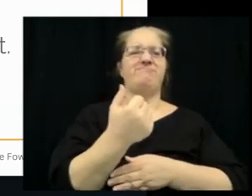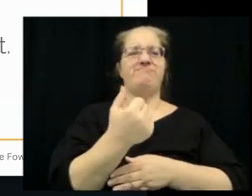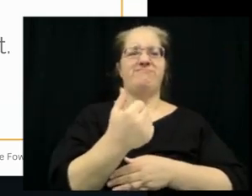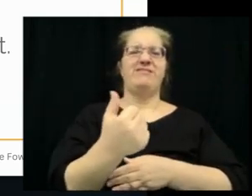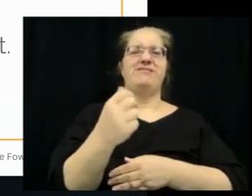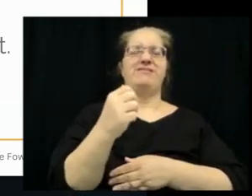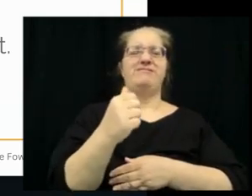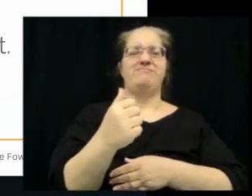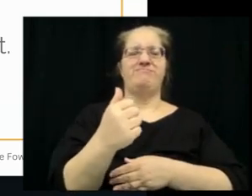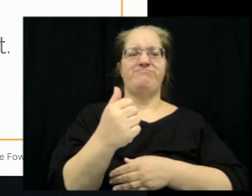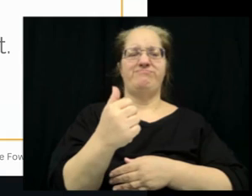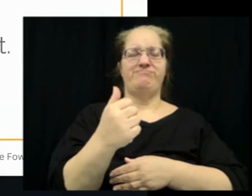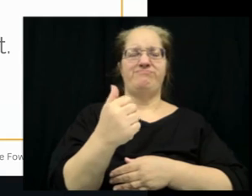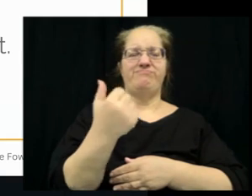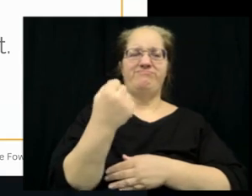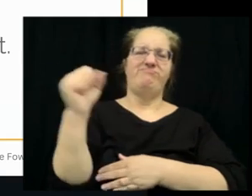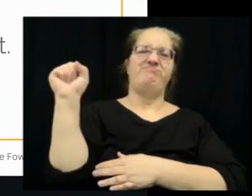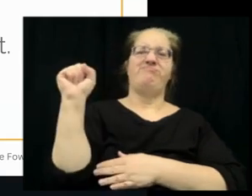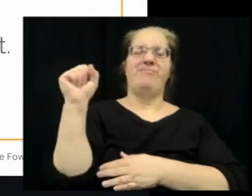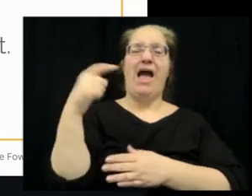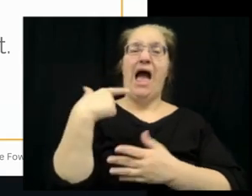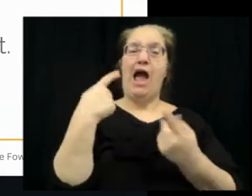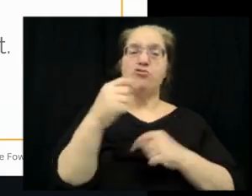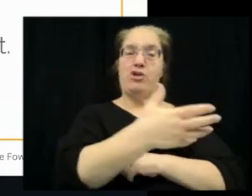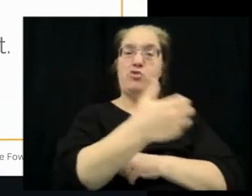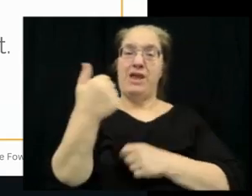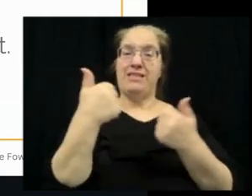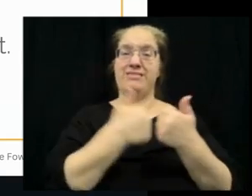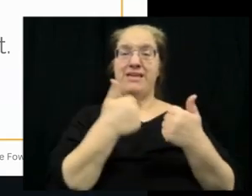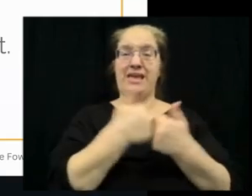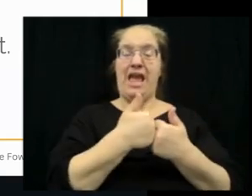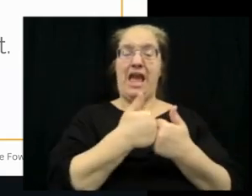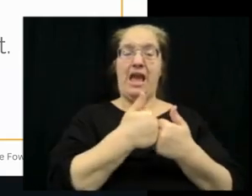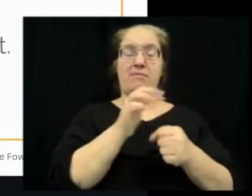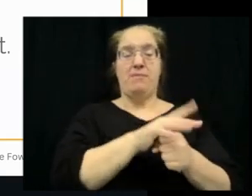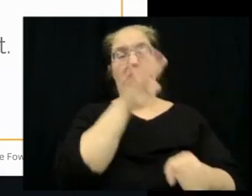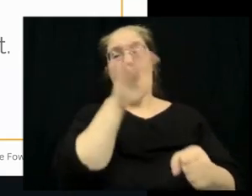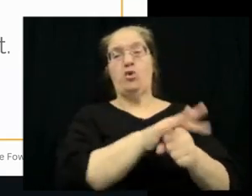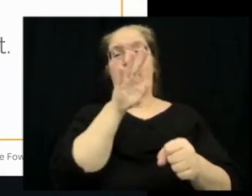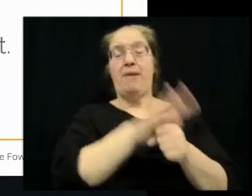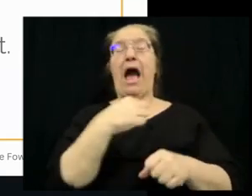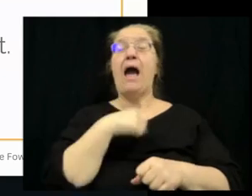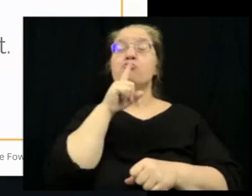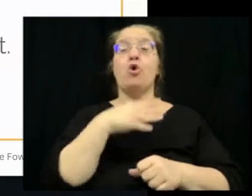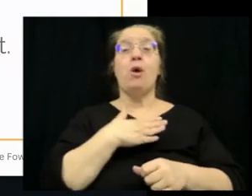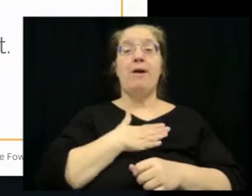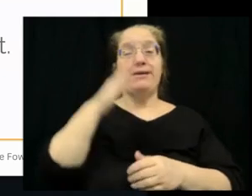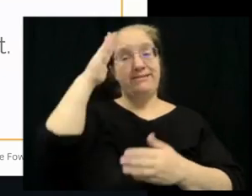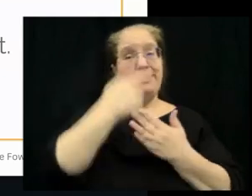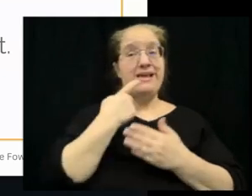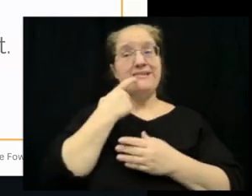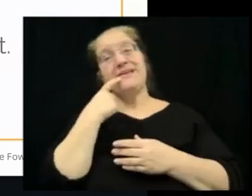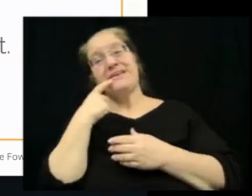away, but he blows up. I'm sure he's addicted to gaming, she said. But